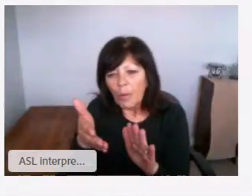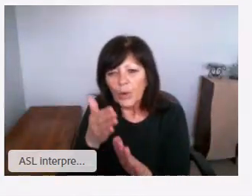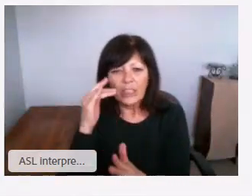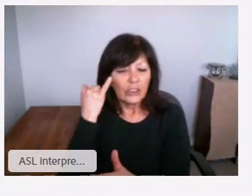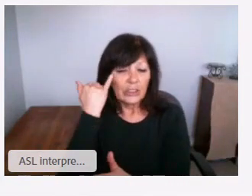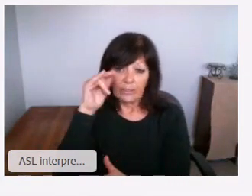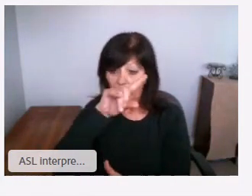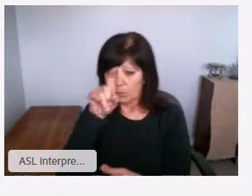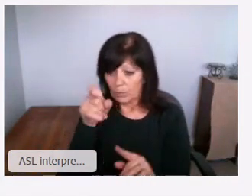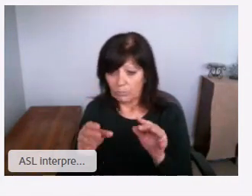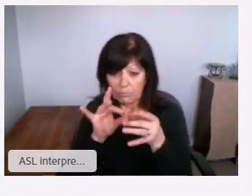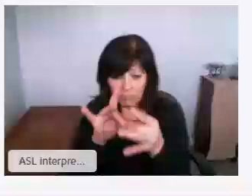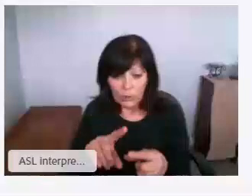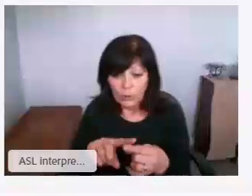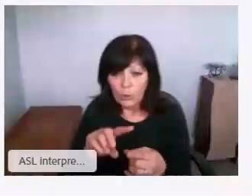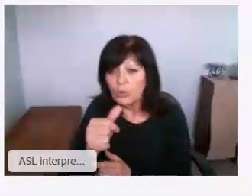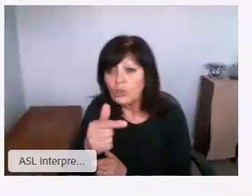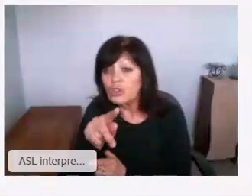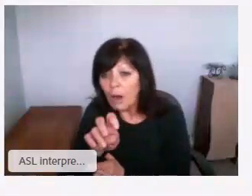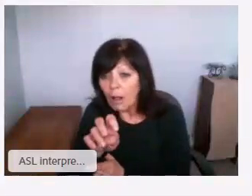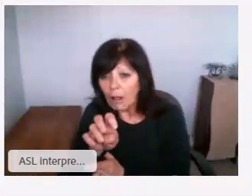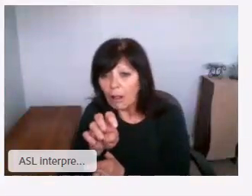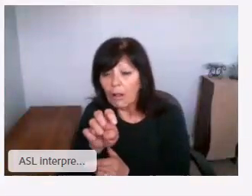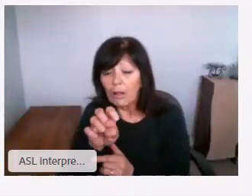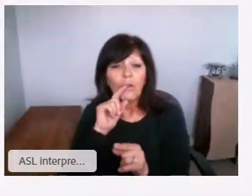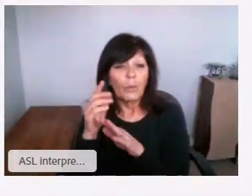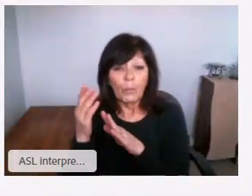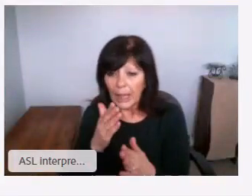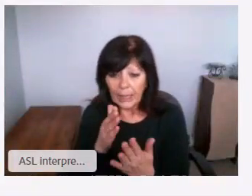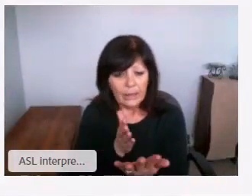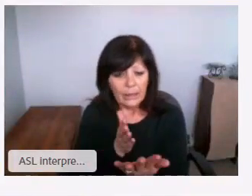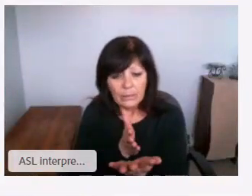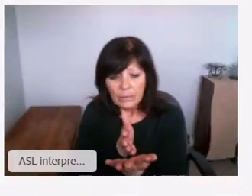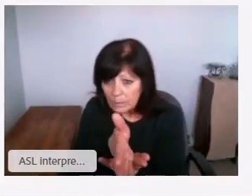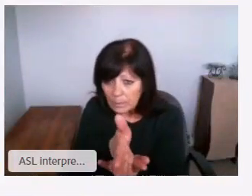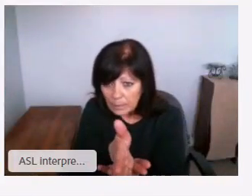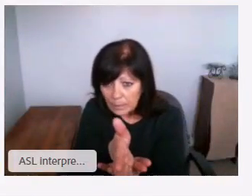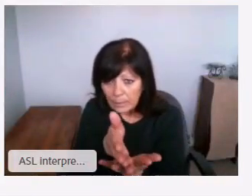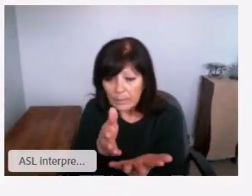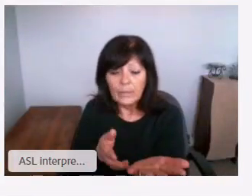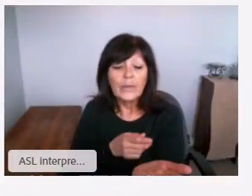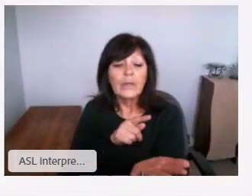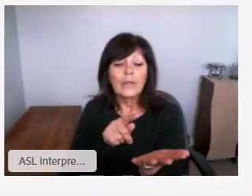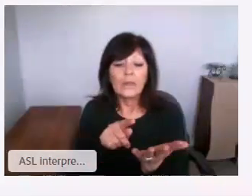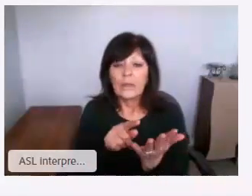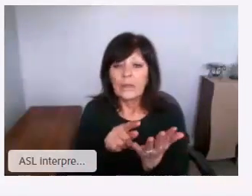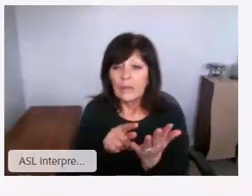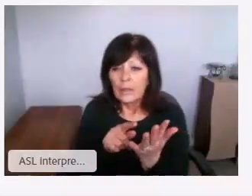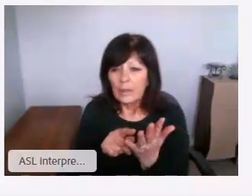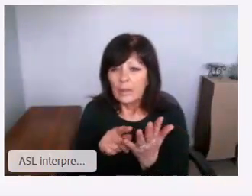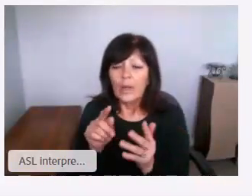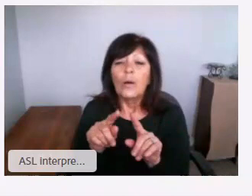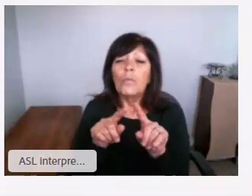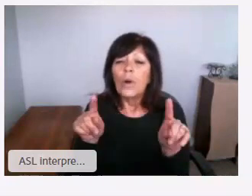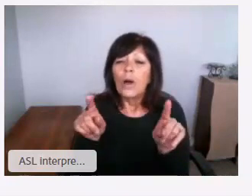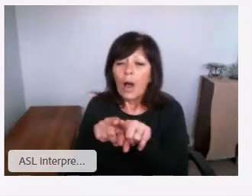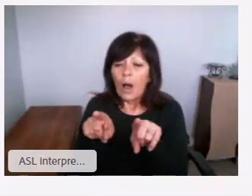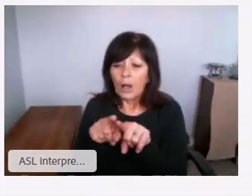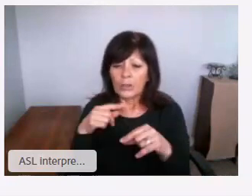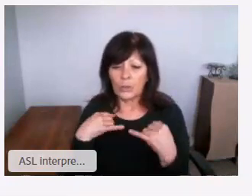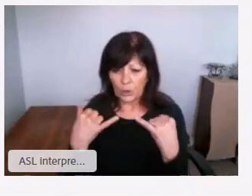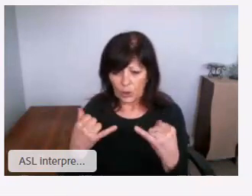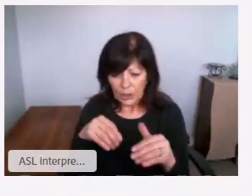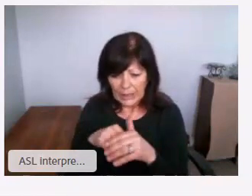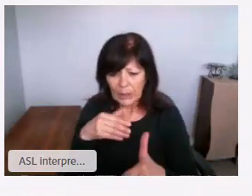directly to shuttle issues or shuttle planning, it would go to the shuttle operations center. But we're also just currently in the process,